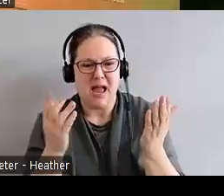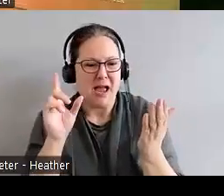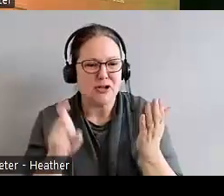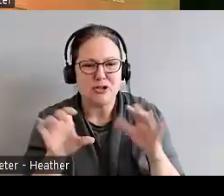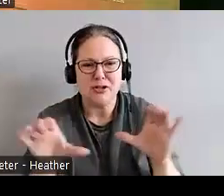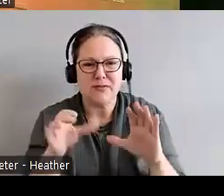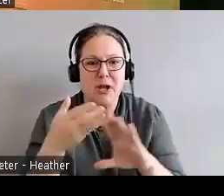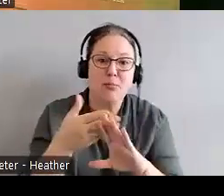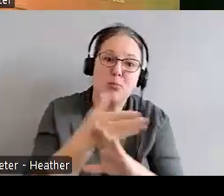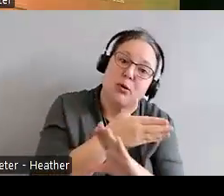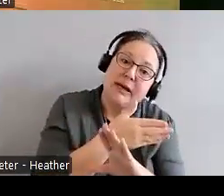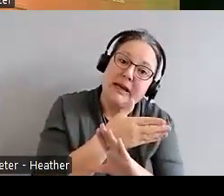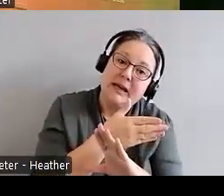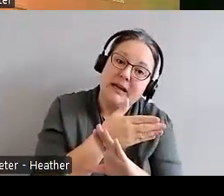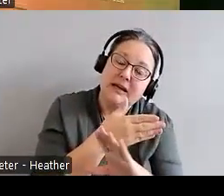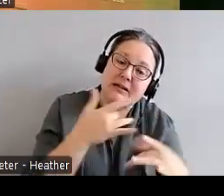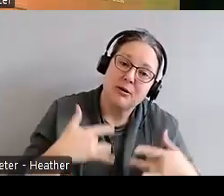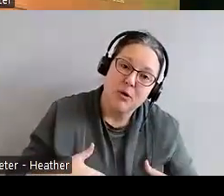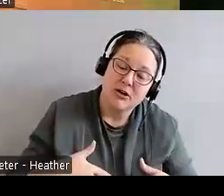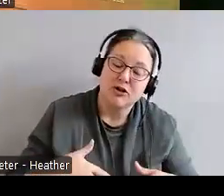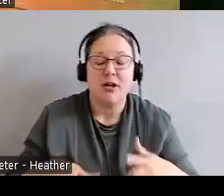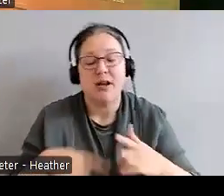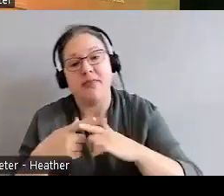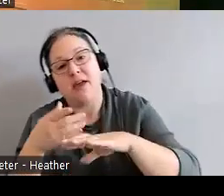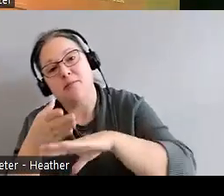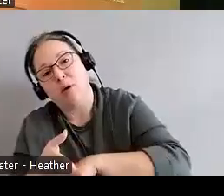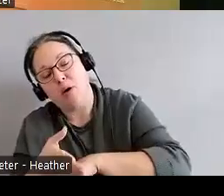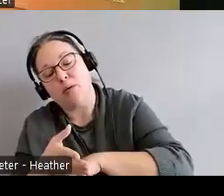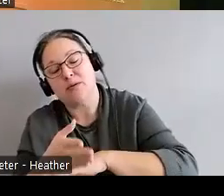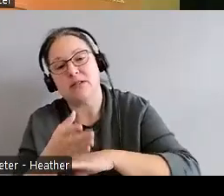than pre-CABS depression, and that's